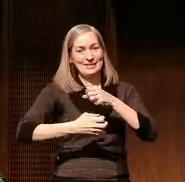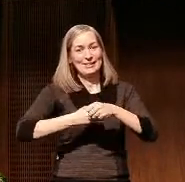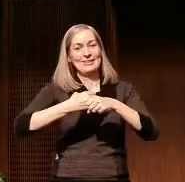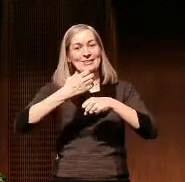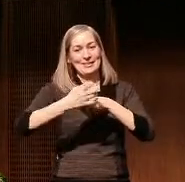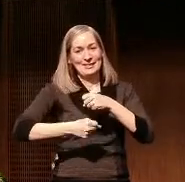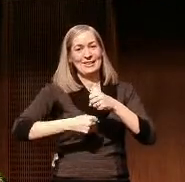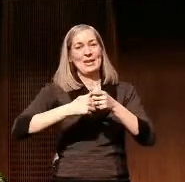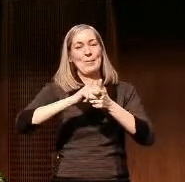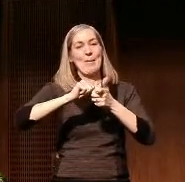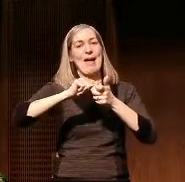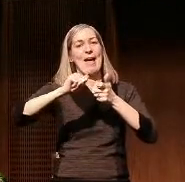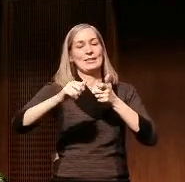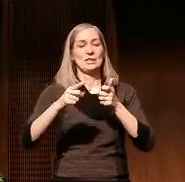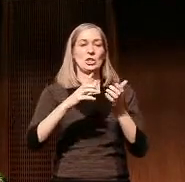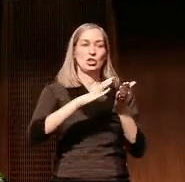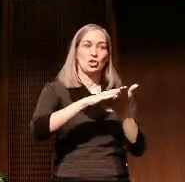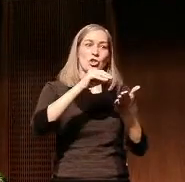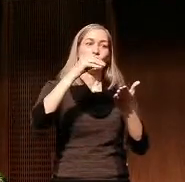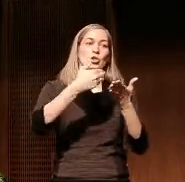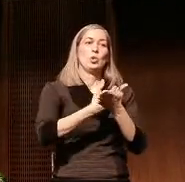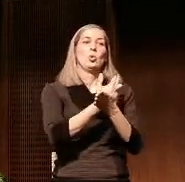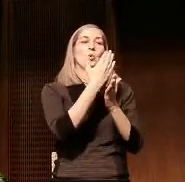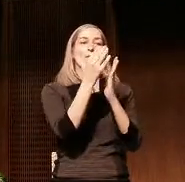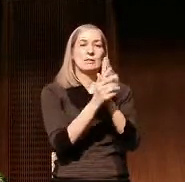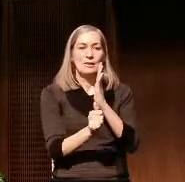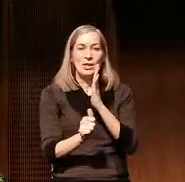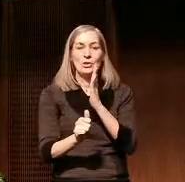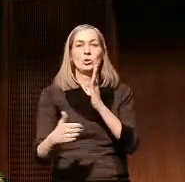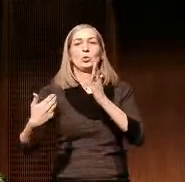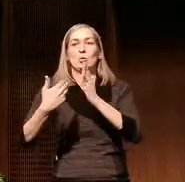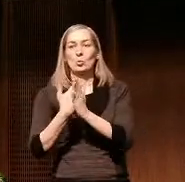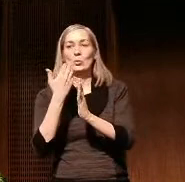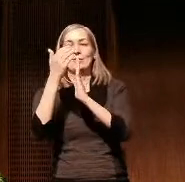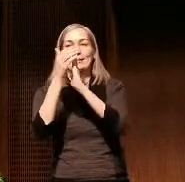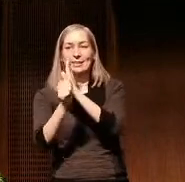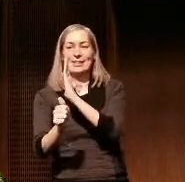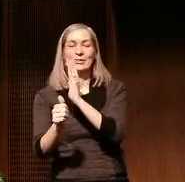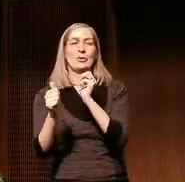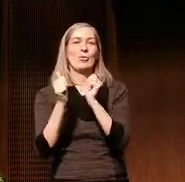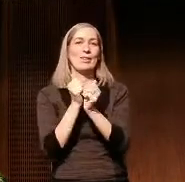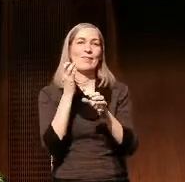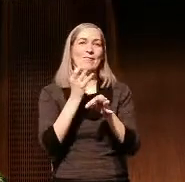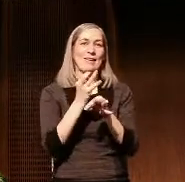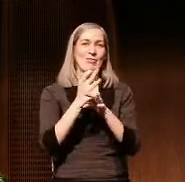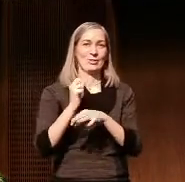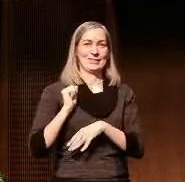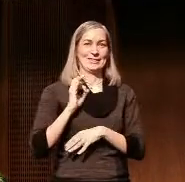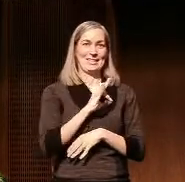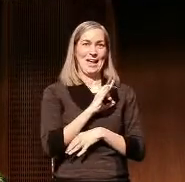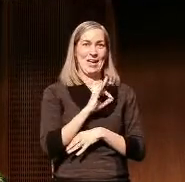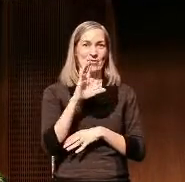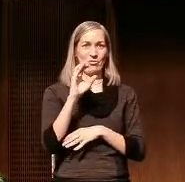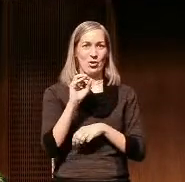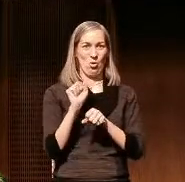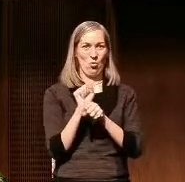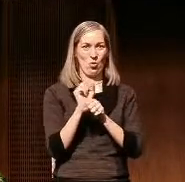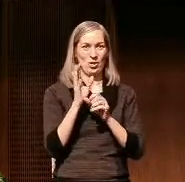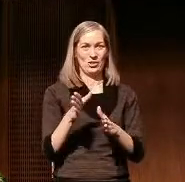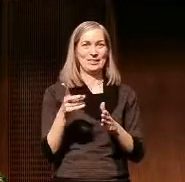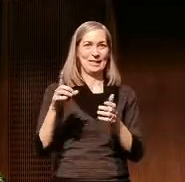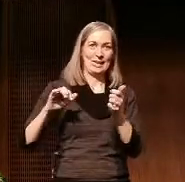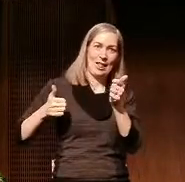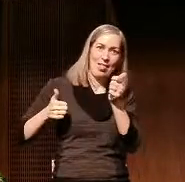he learned new skills with a faithful staff of co-workers, and he kept up with